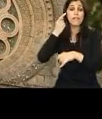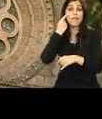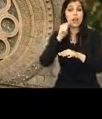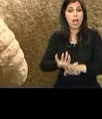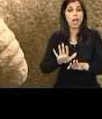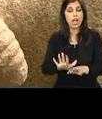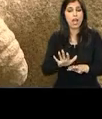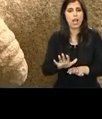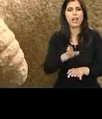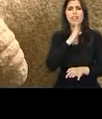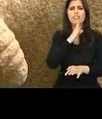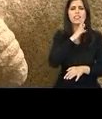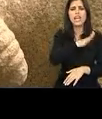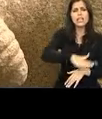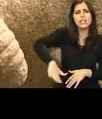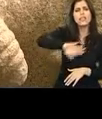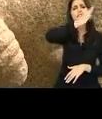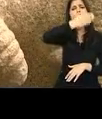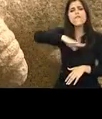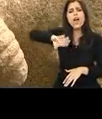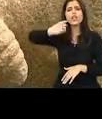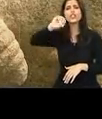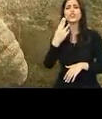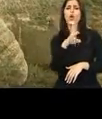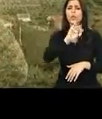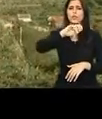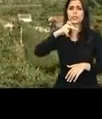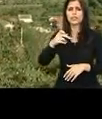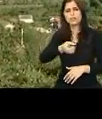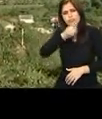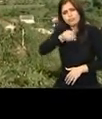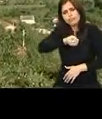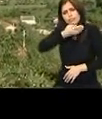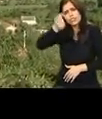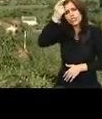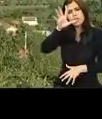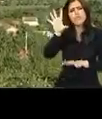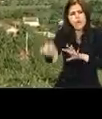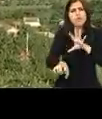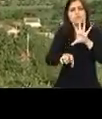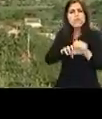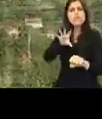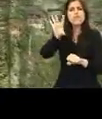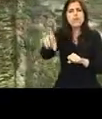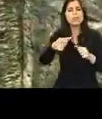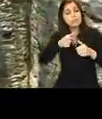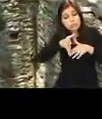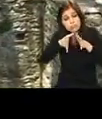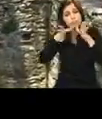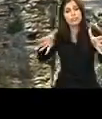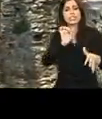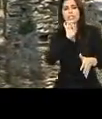Generations who lived here, on the lands of the Sousa Valley, passing on stories of conquests, disclosing secrets